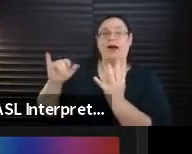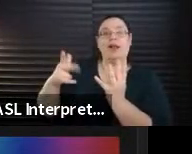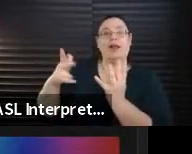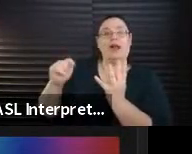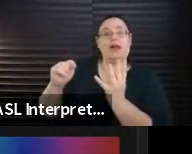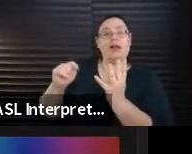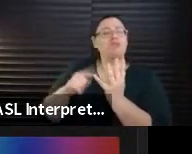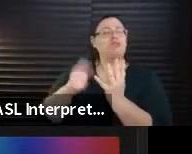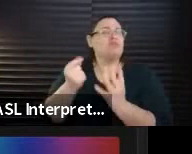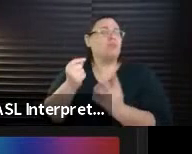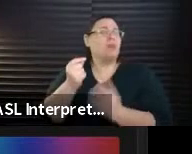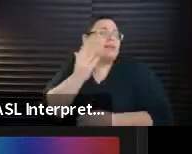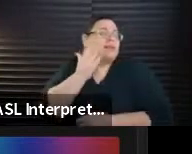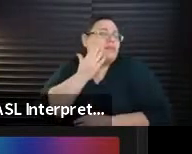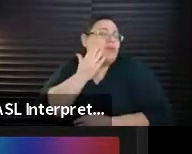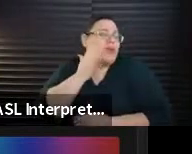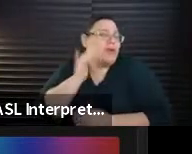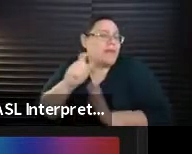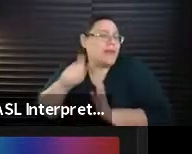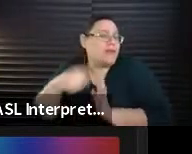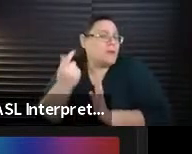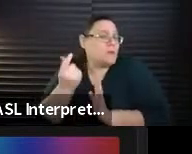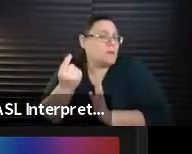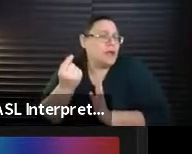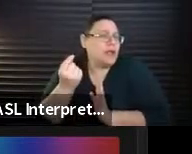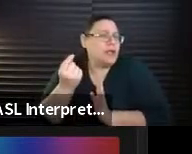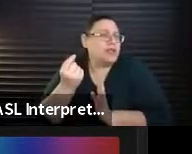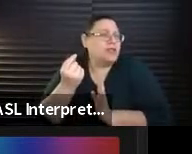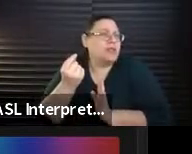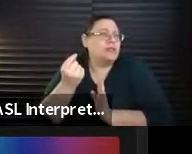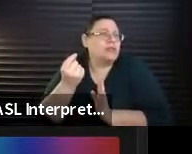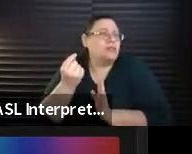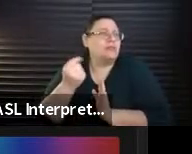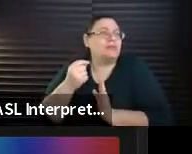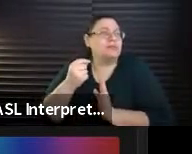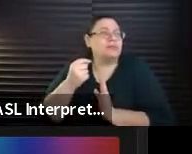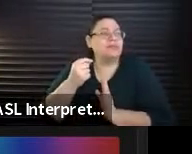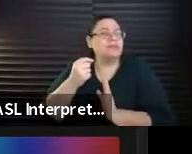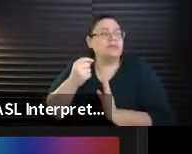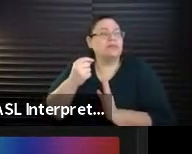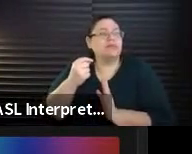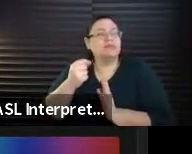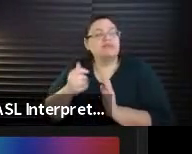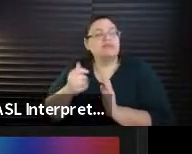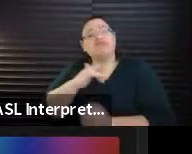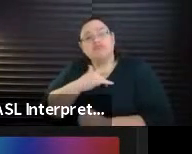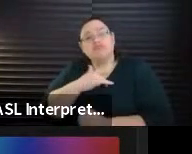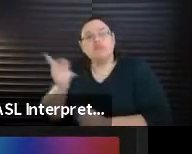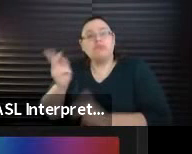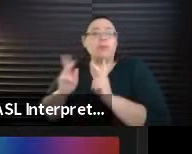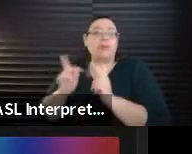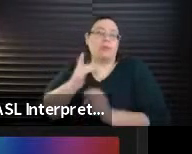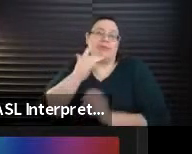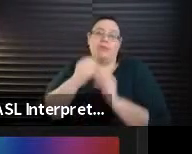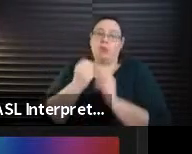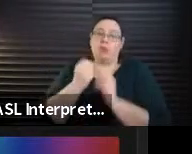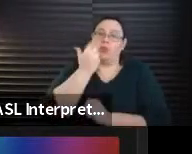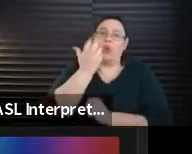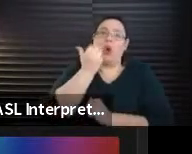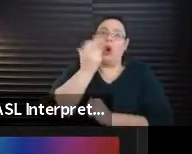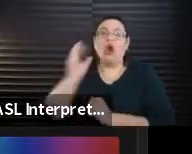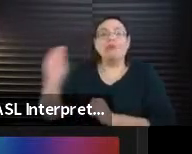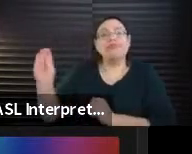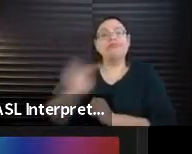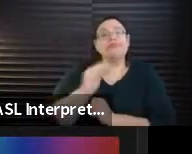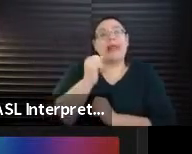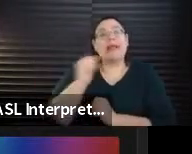of the shot would be. And so typically, a lot of times, people will want to go for a warm mood, kind of a warm